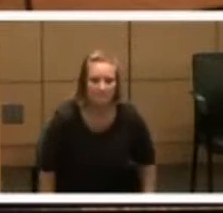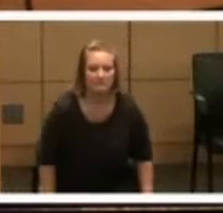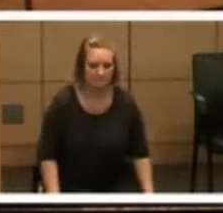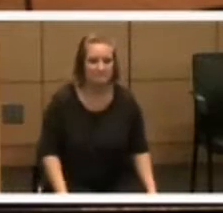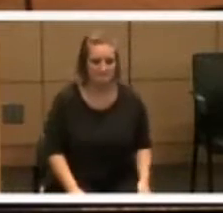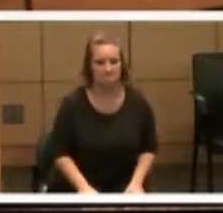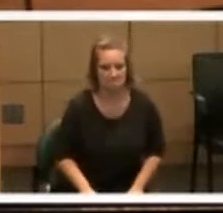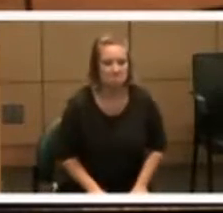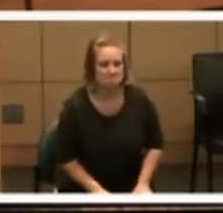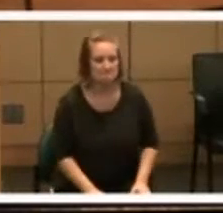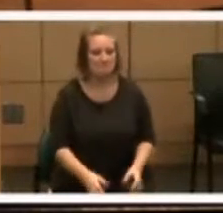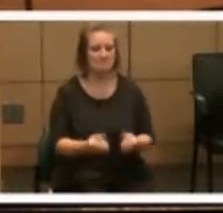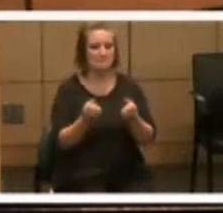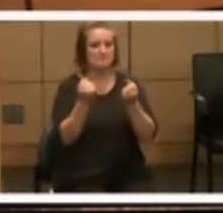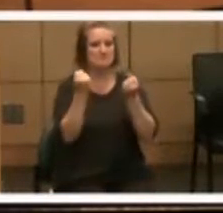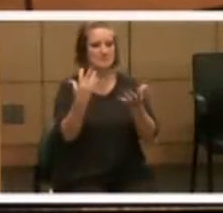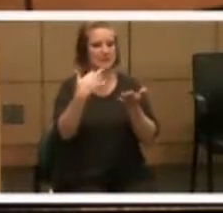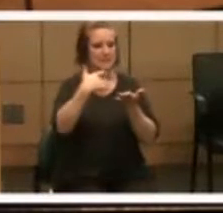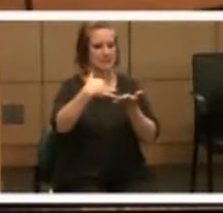of studies of children